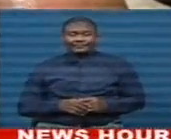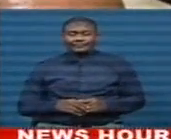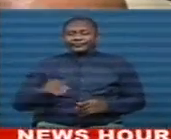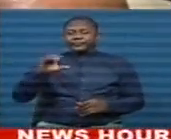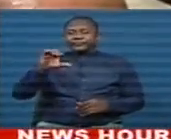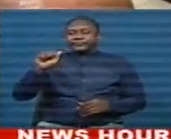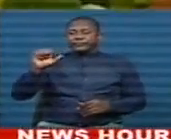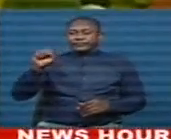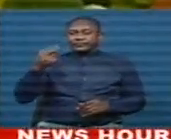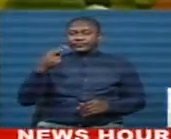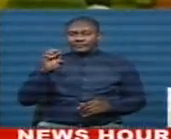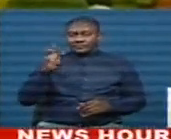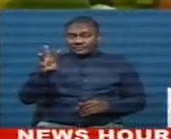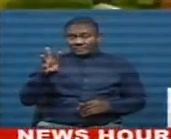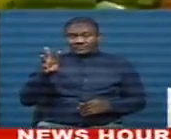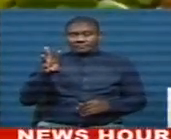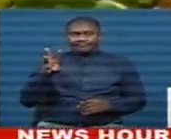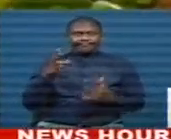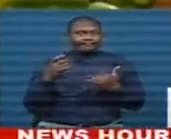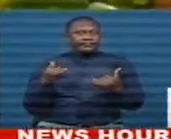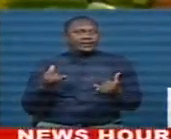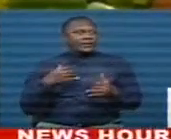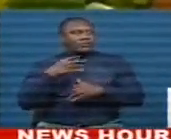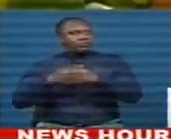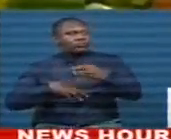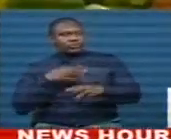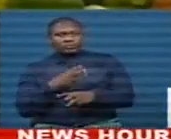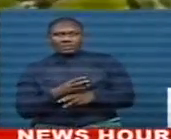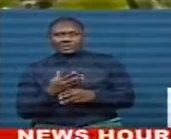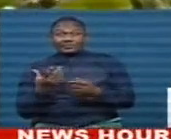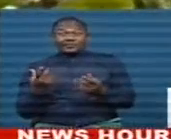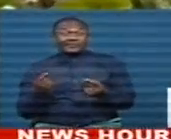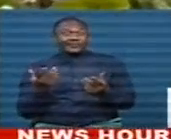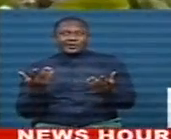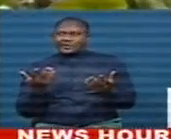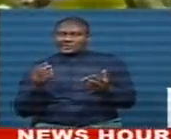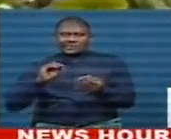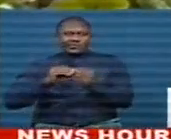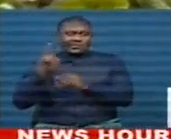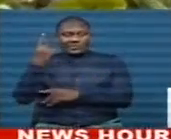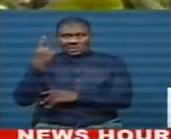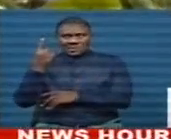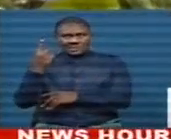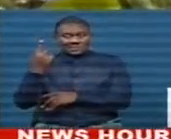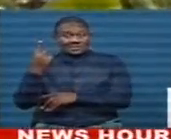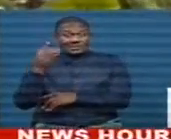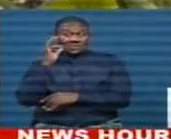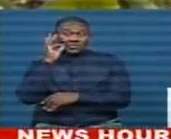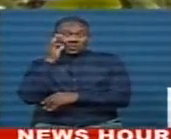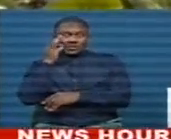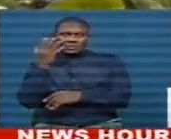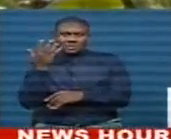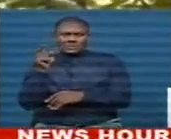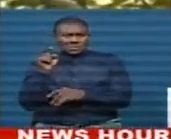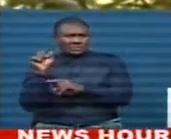Cashew is now one of the leading cash crops on the world market. Experts say it has the potential of overtaking